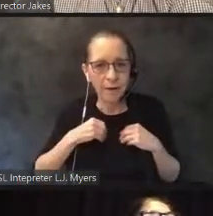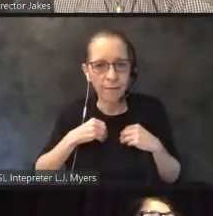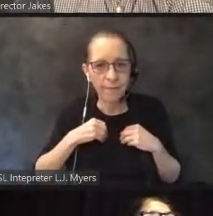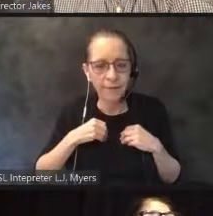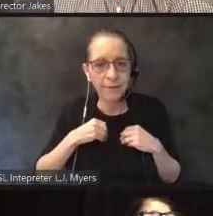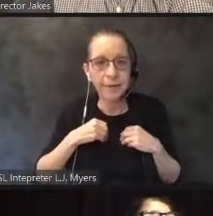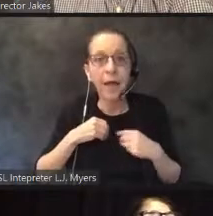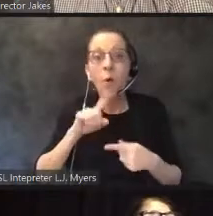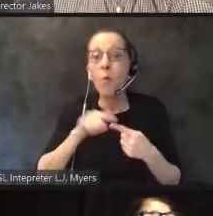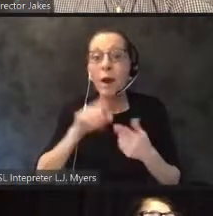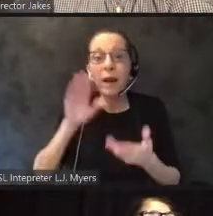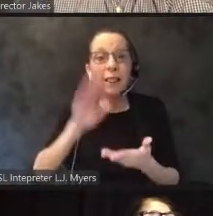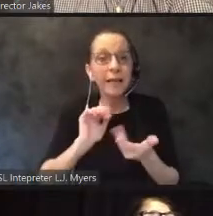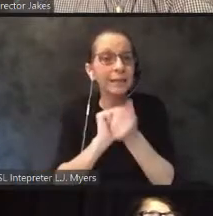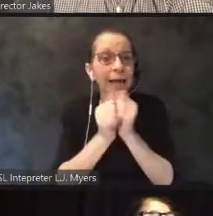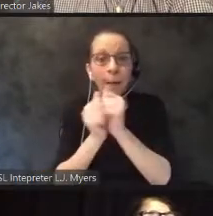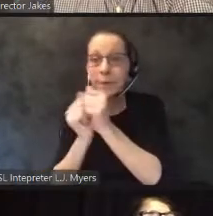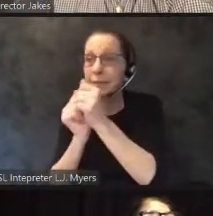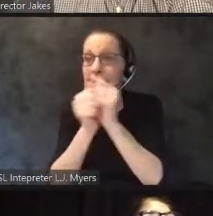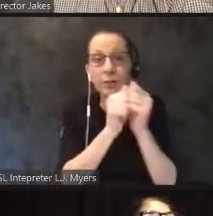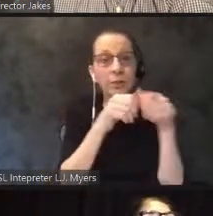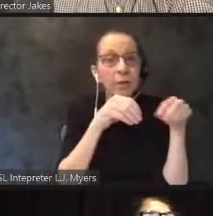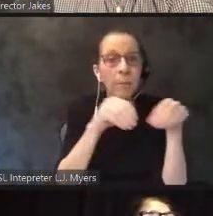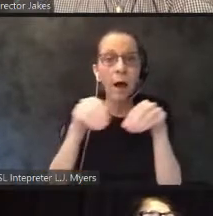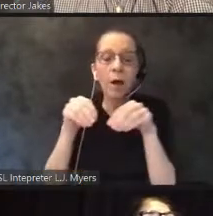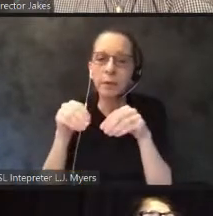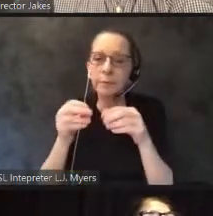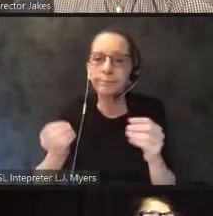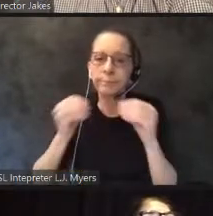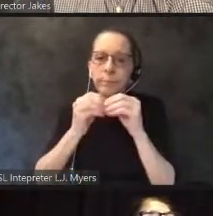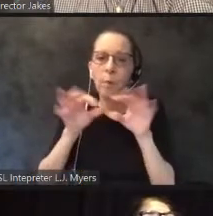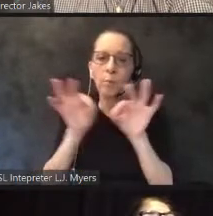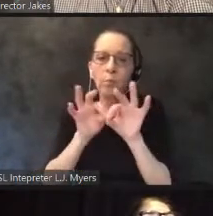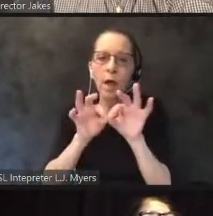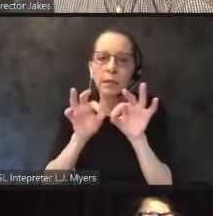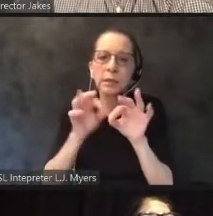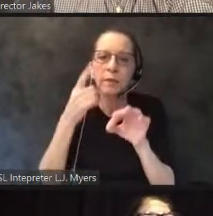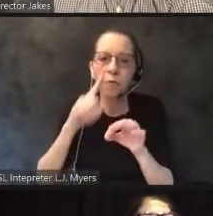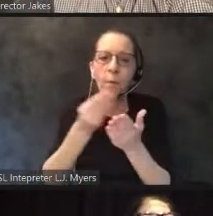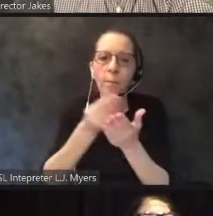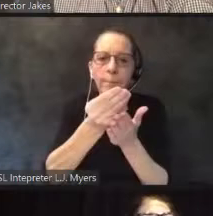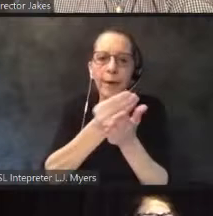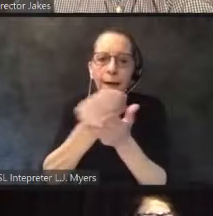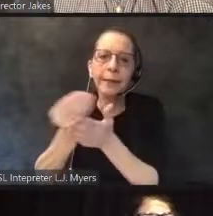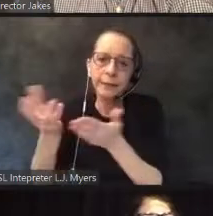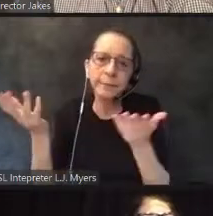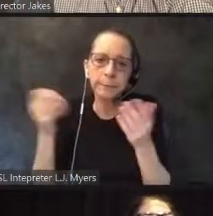less competition in the market, there's higher prices for the purchasers.